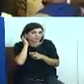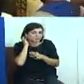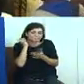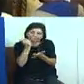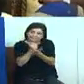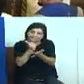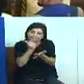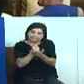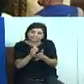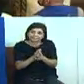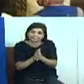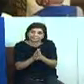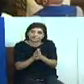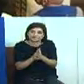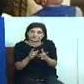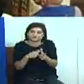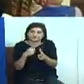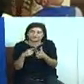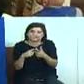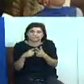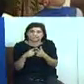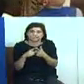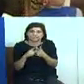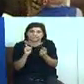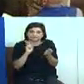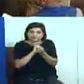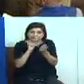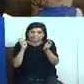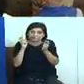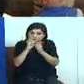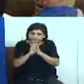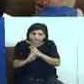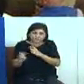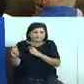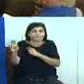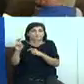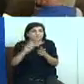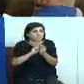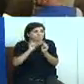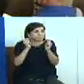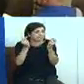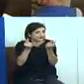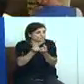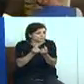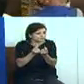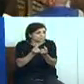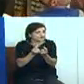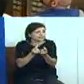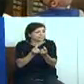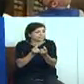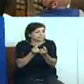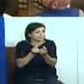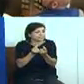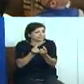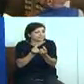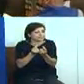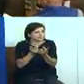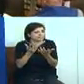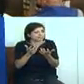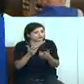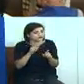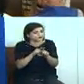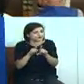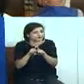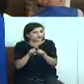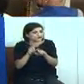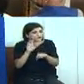Amen. And then the transition team, we want to, as a congregation, express our